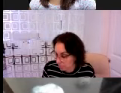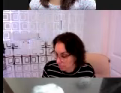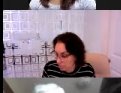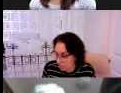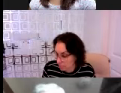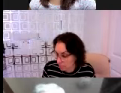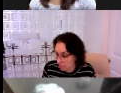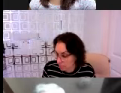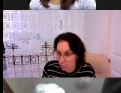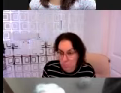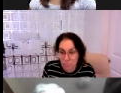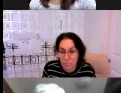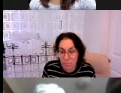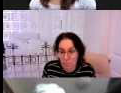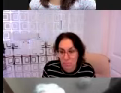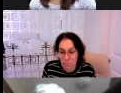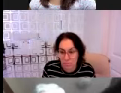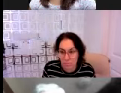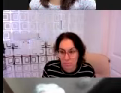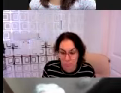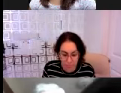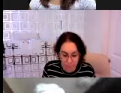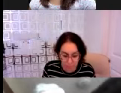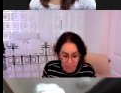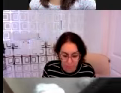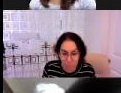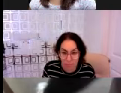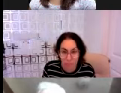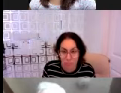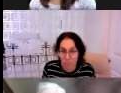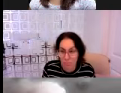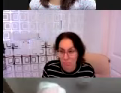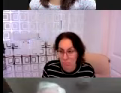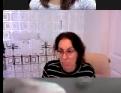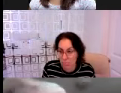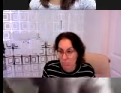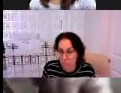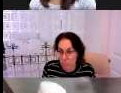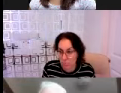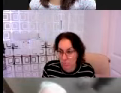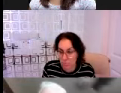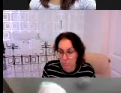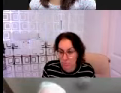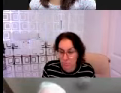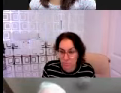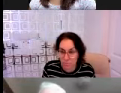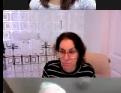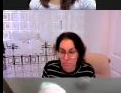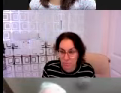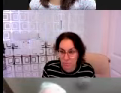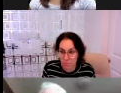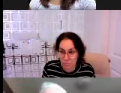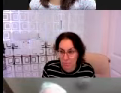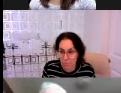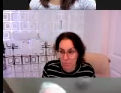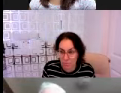We can now zoom out a little bit and ask whether mechanisms of plasticity are spatially localized. So is this just about